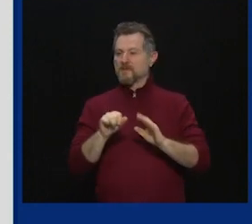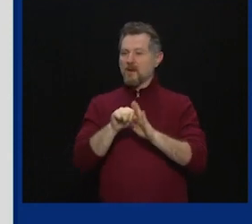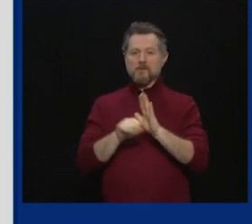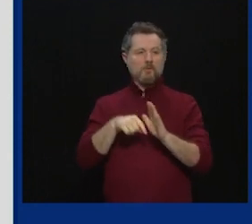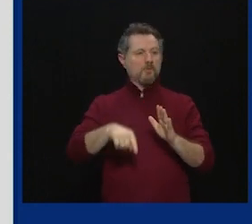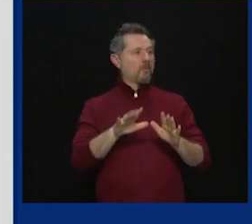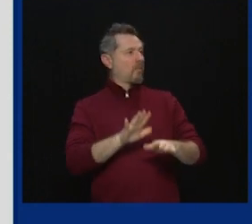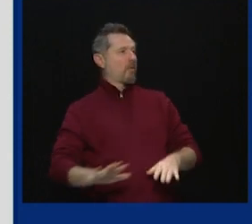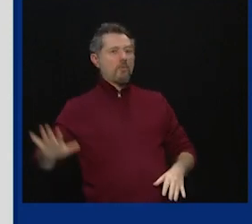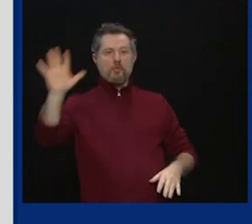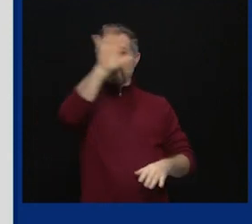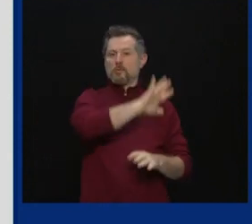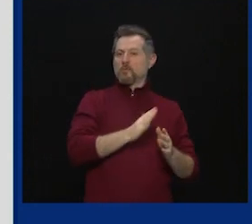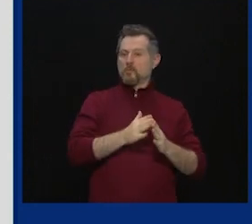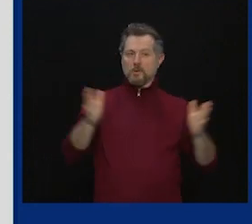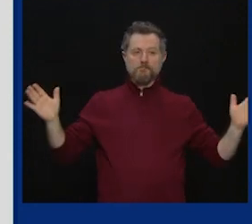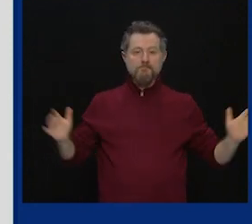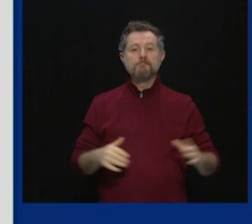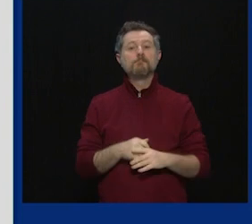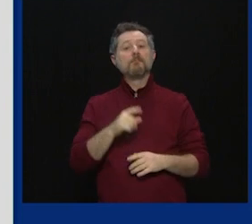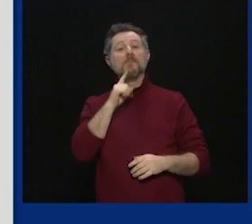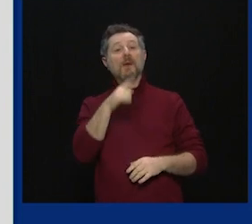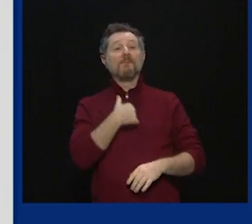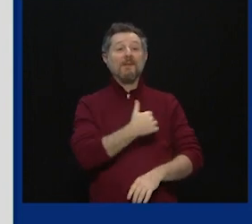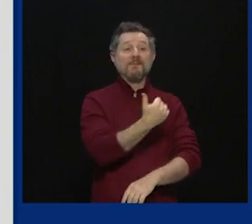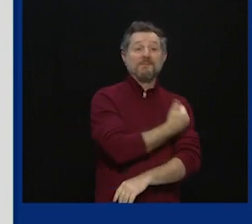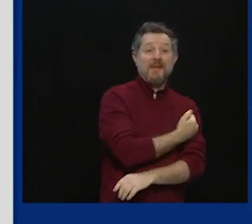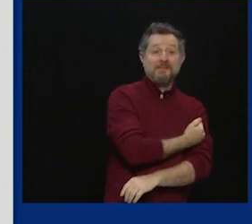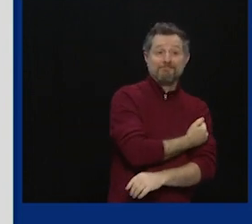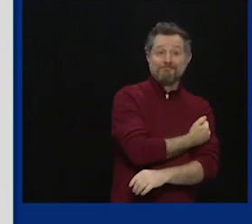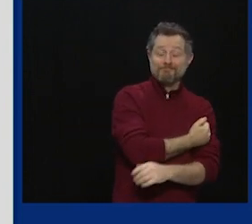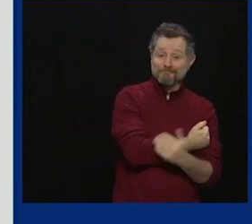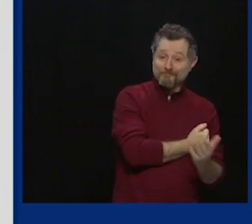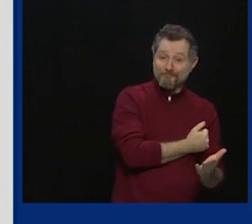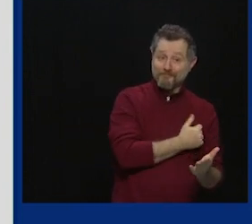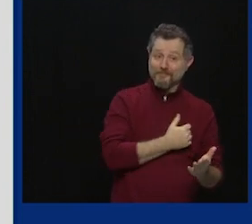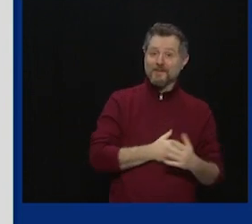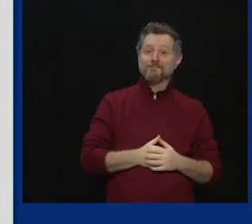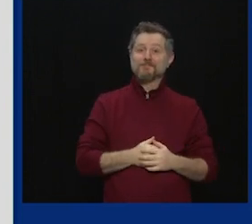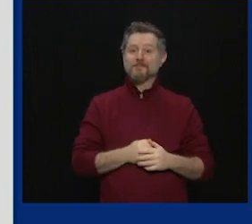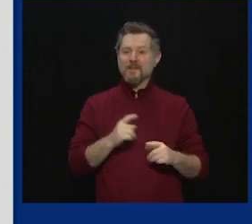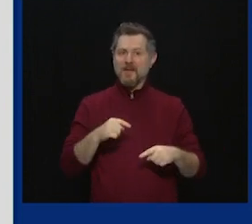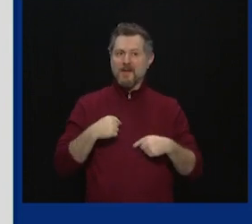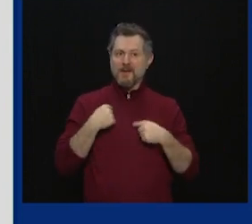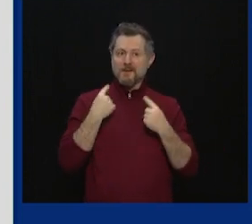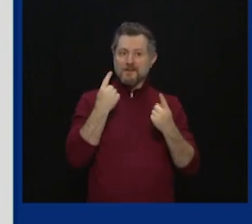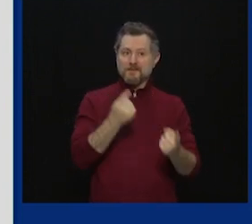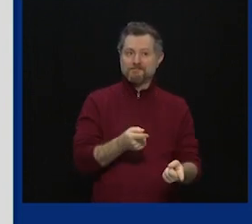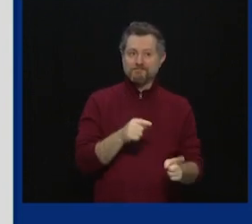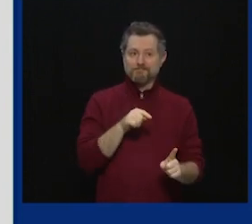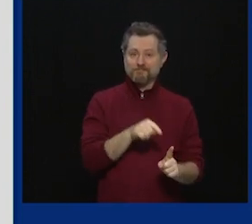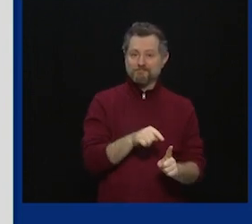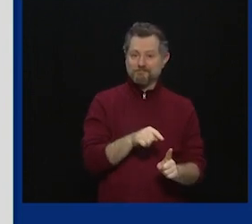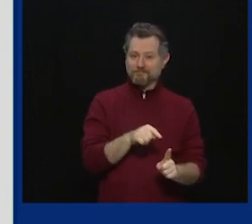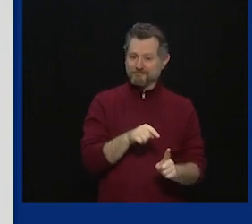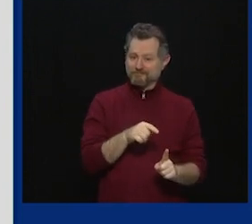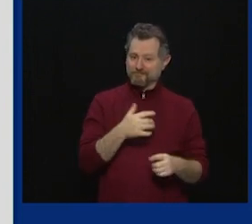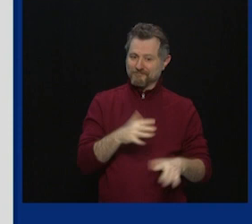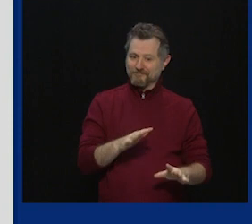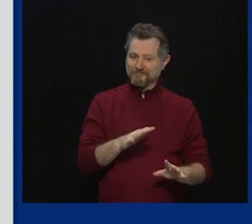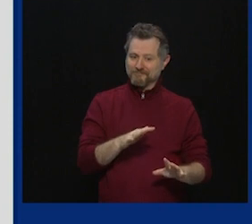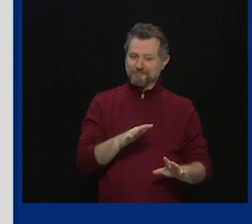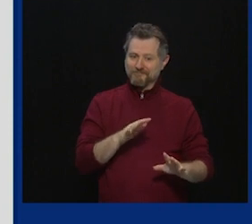Also, the vaccinations. This has always been our ticket out. If people